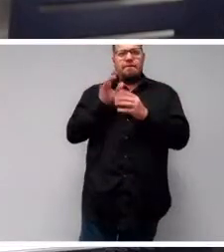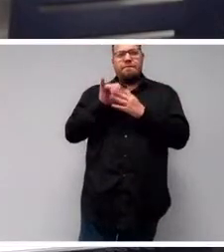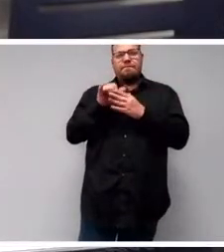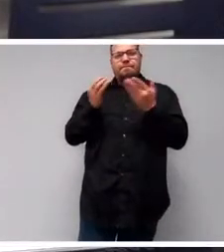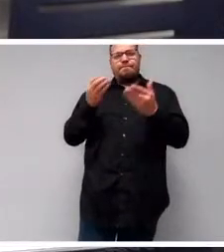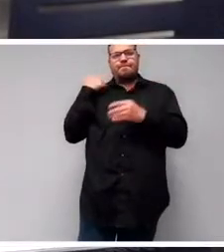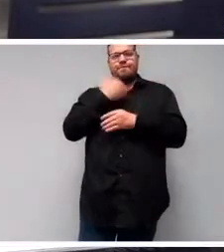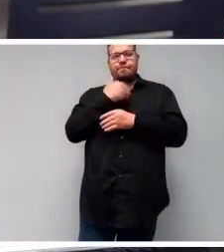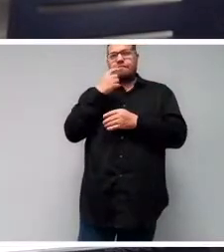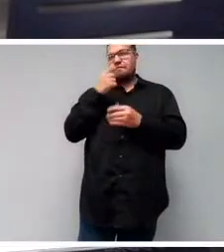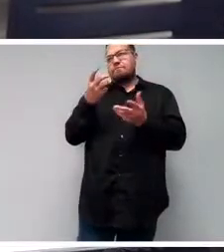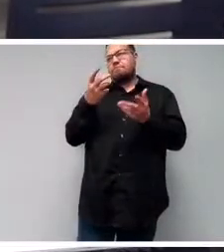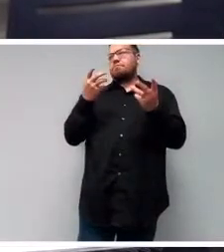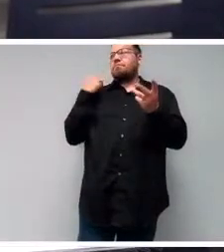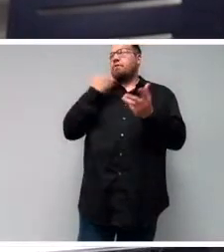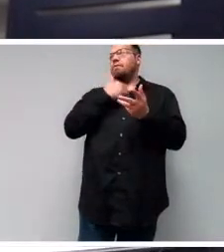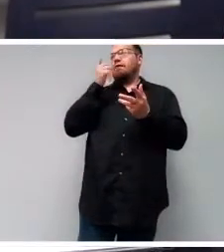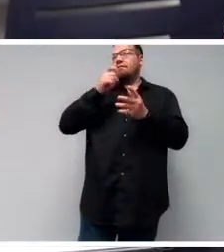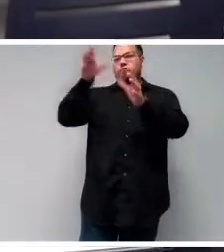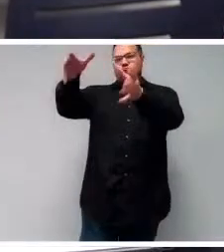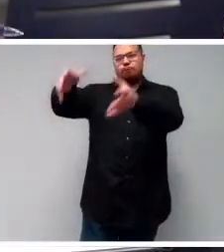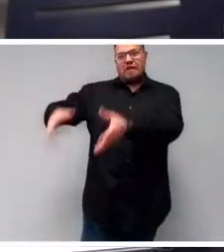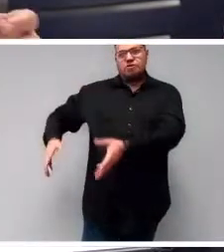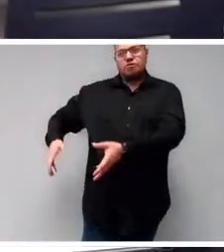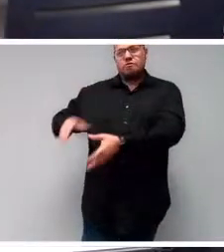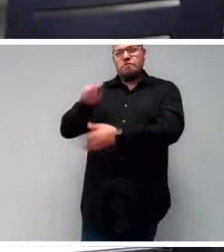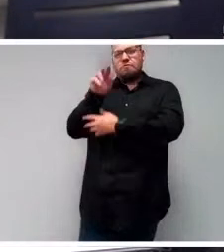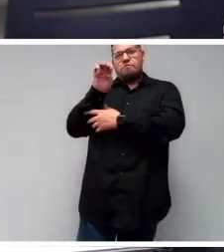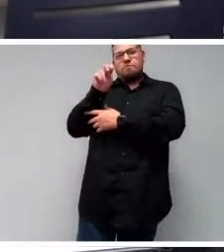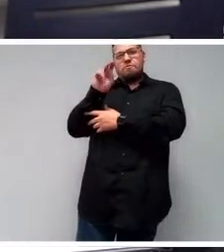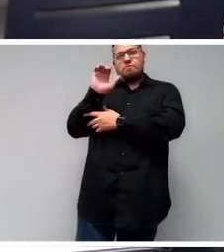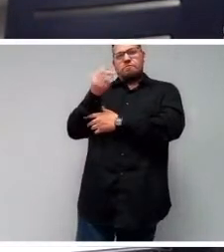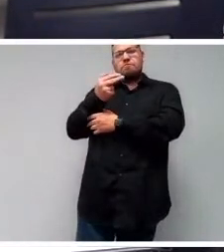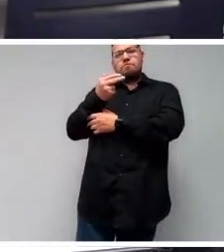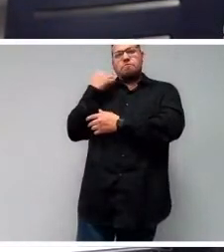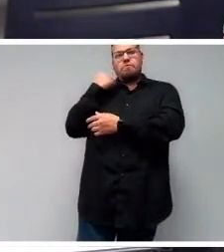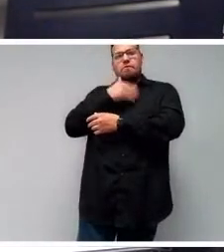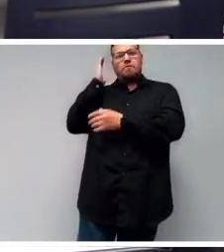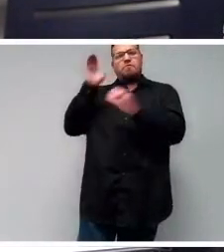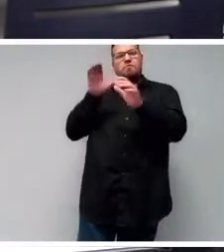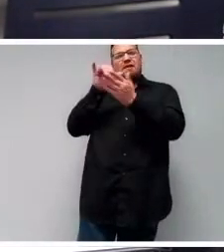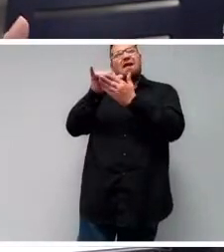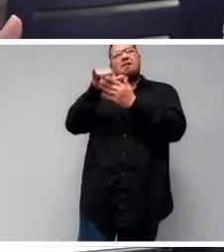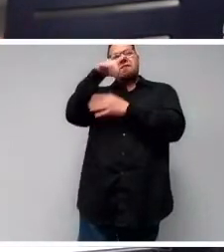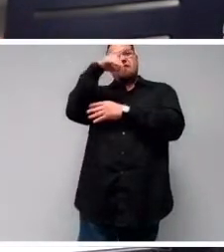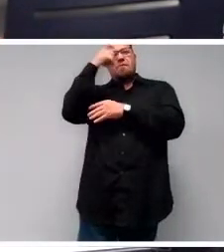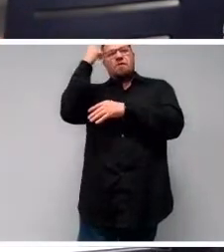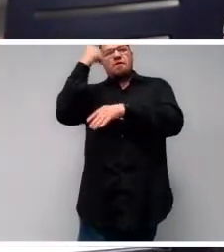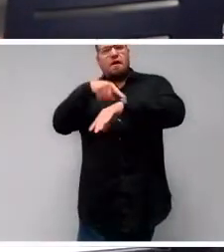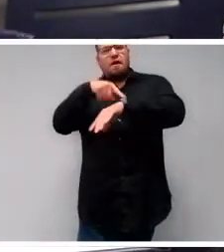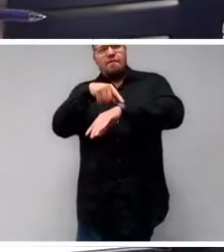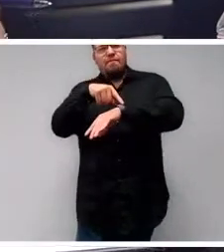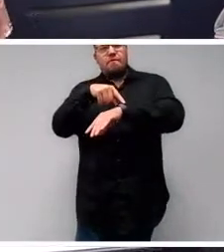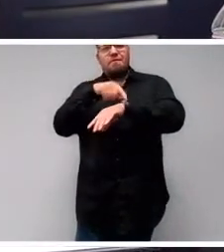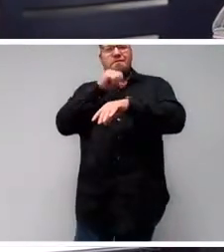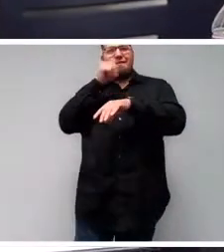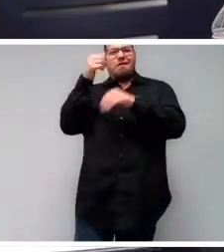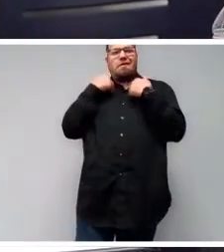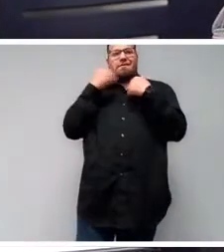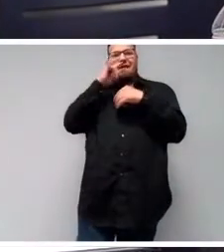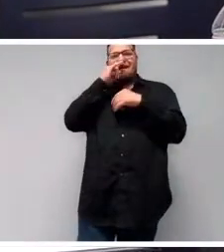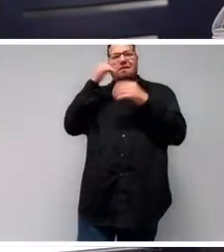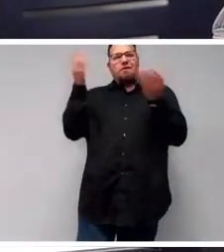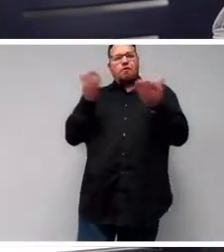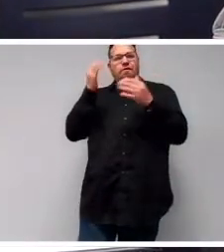would say, okay, we're going to have to trench in here. We are going to do this on the off summertime when there aren't kids in the building. And then again,